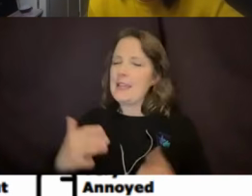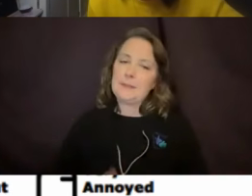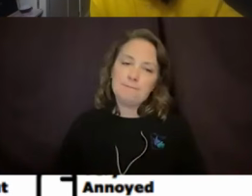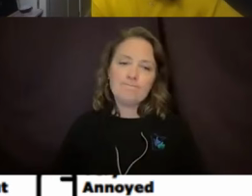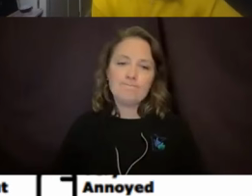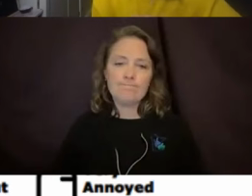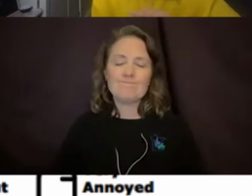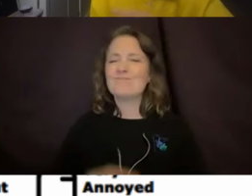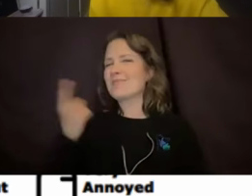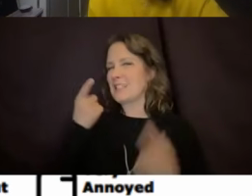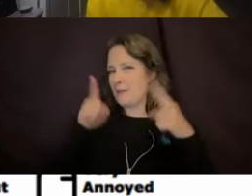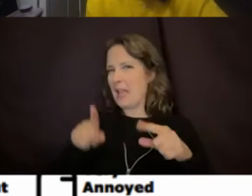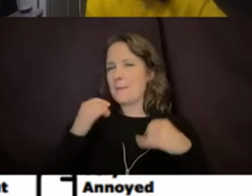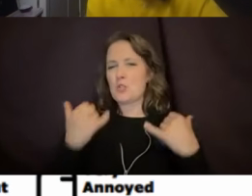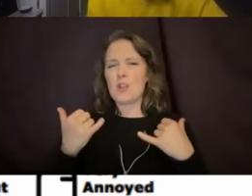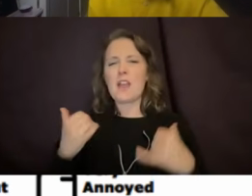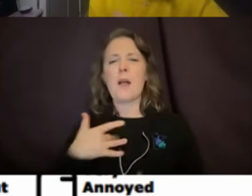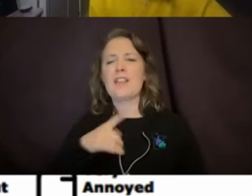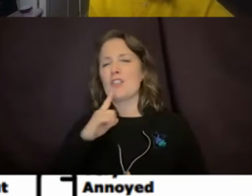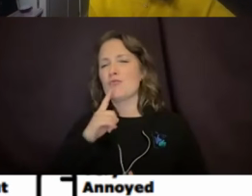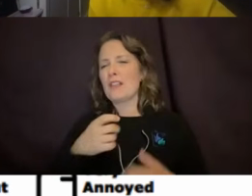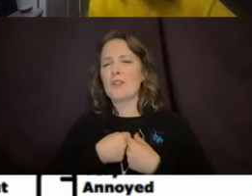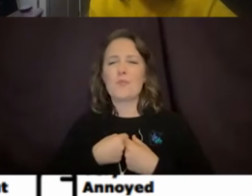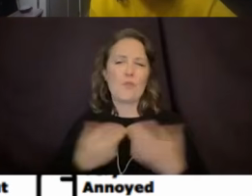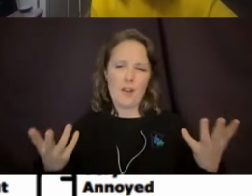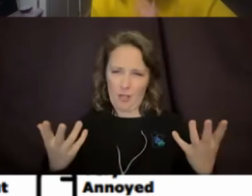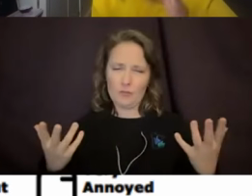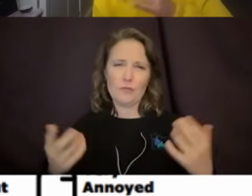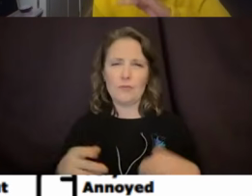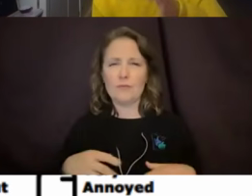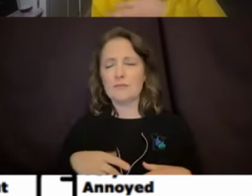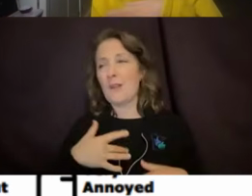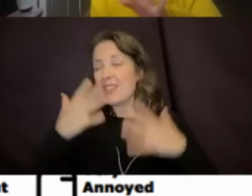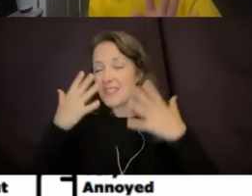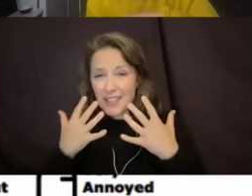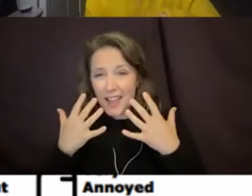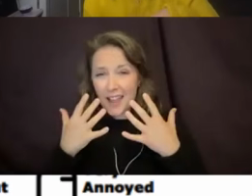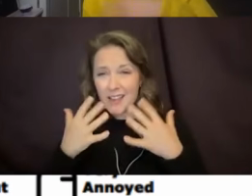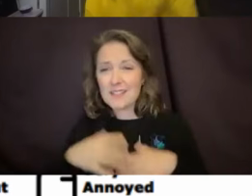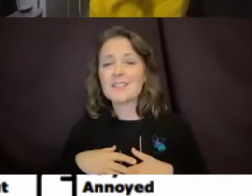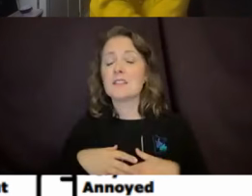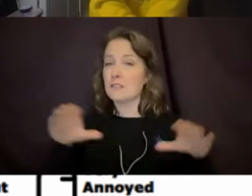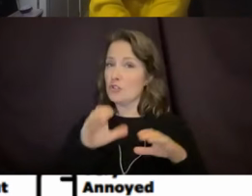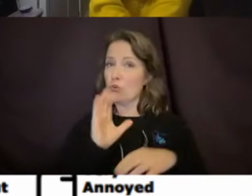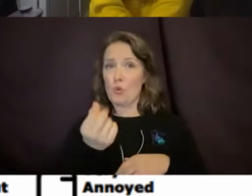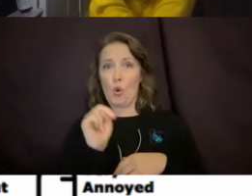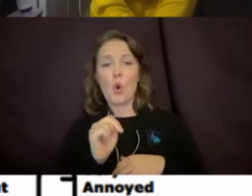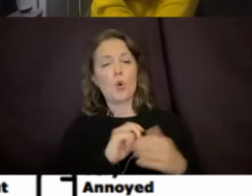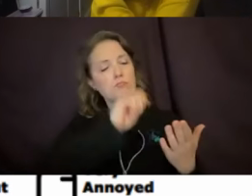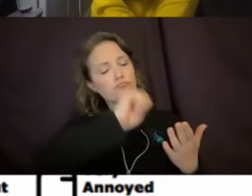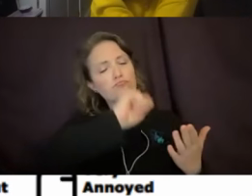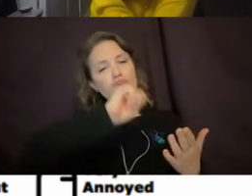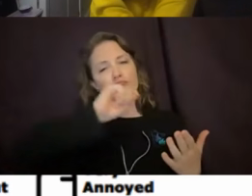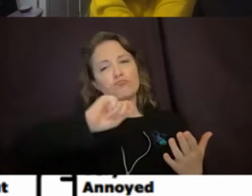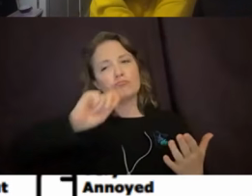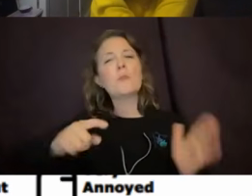something happens and I'm feeling really worn out and I'm feeling really sad. So you might go through and do your own coloring and model